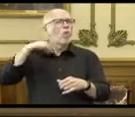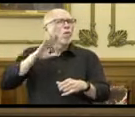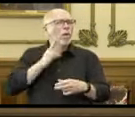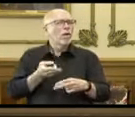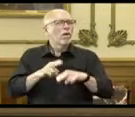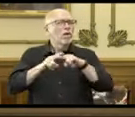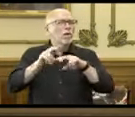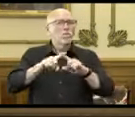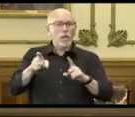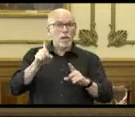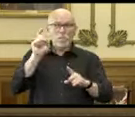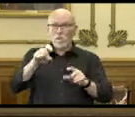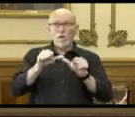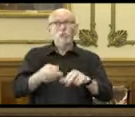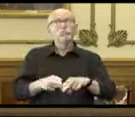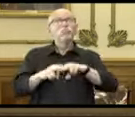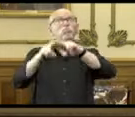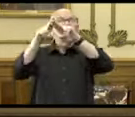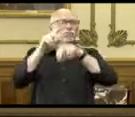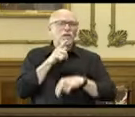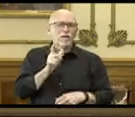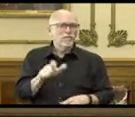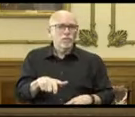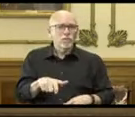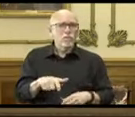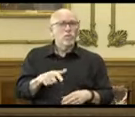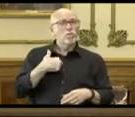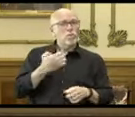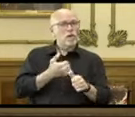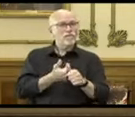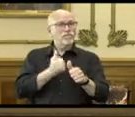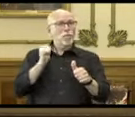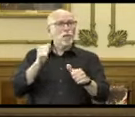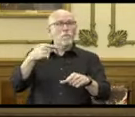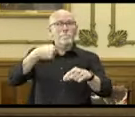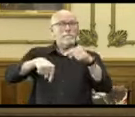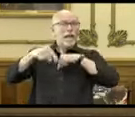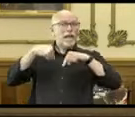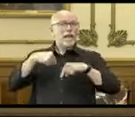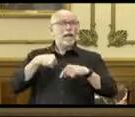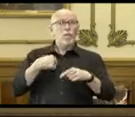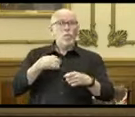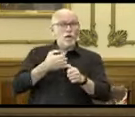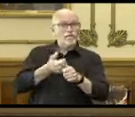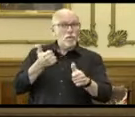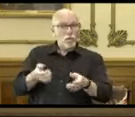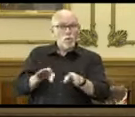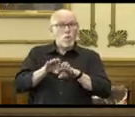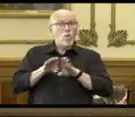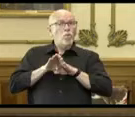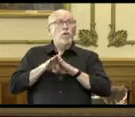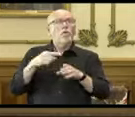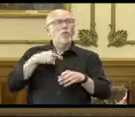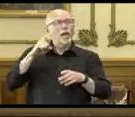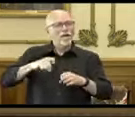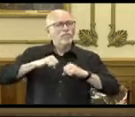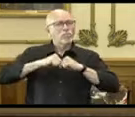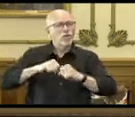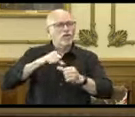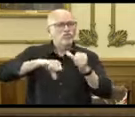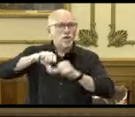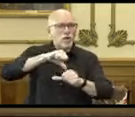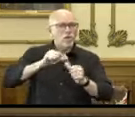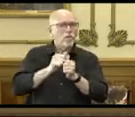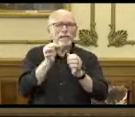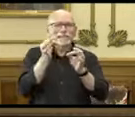doesn't have to keep going. In order to avoid any backtracking in our opening plan, we have to aggressively protect each other with these simple